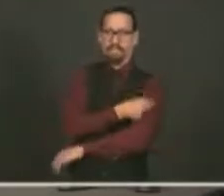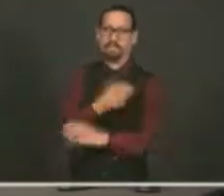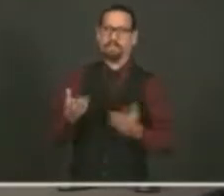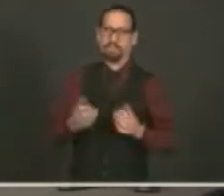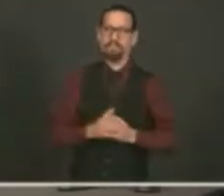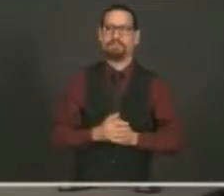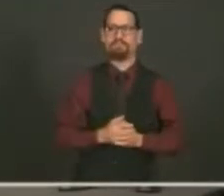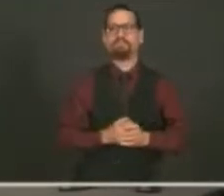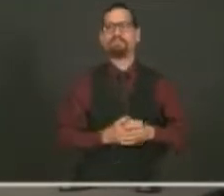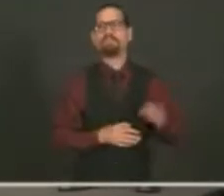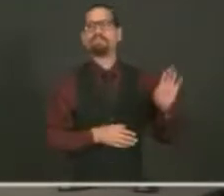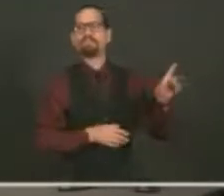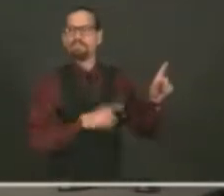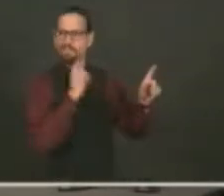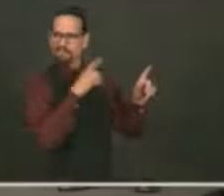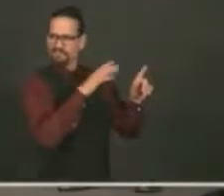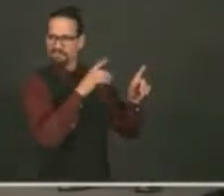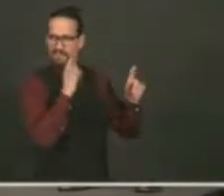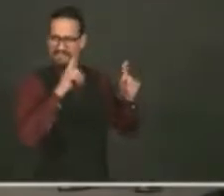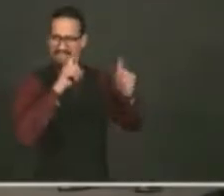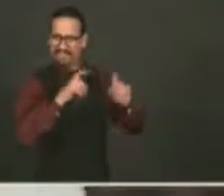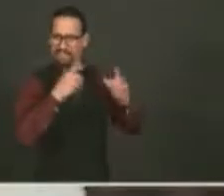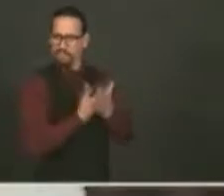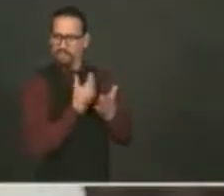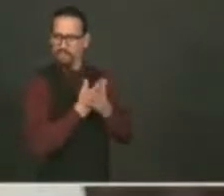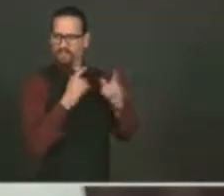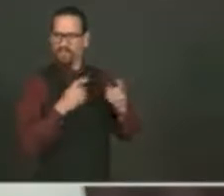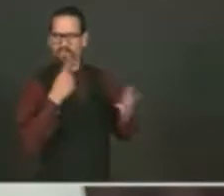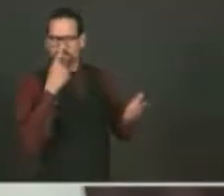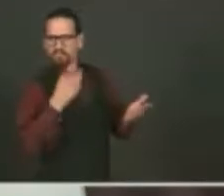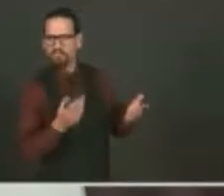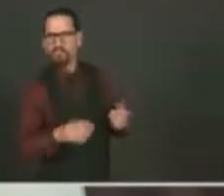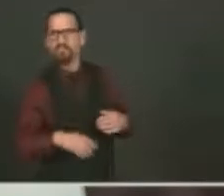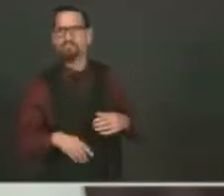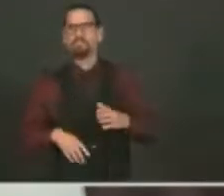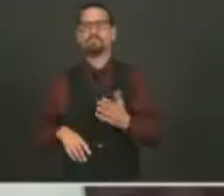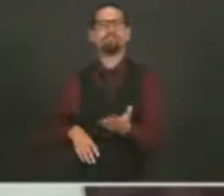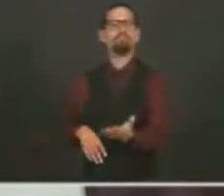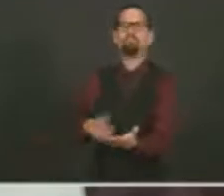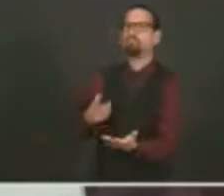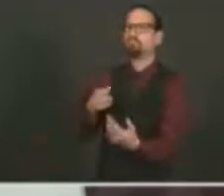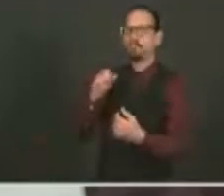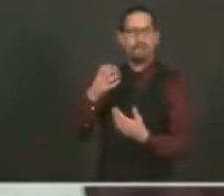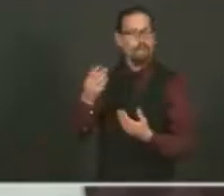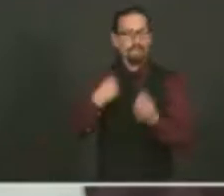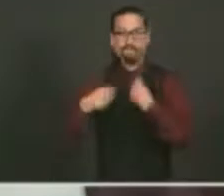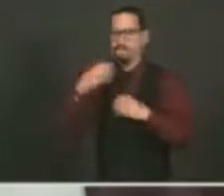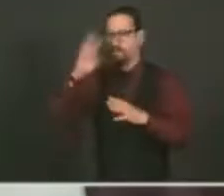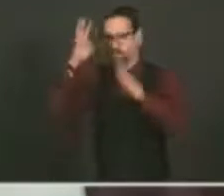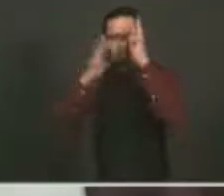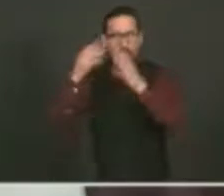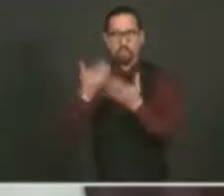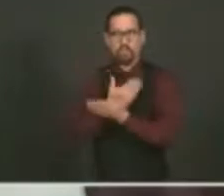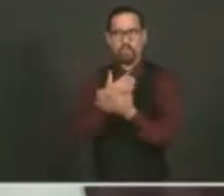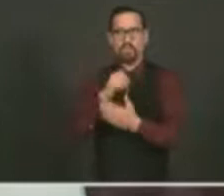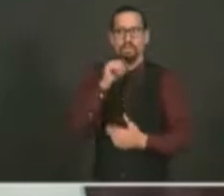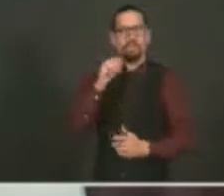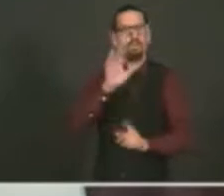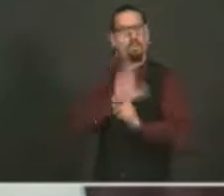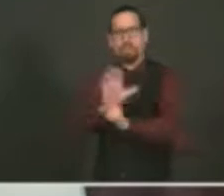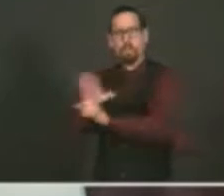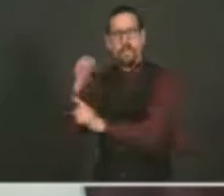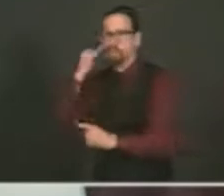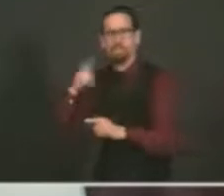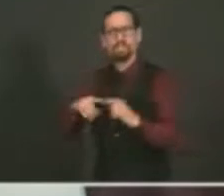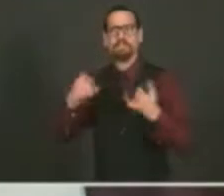controlled. It's actually a good idea. Give me the good ideas. Every good idea. You've given me a few. They're not yours, they're other people's, but the voice that you